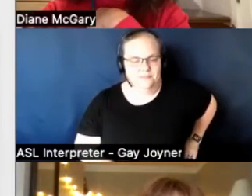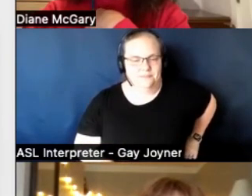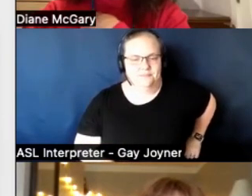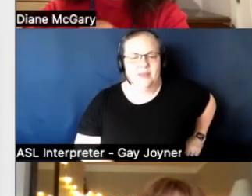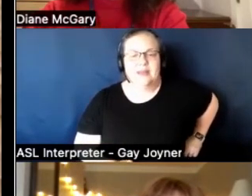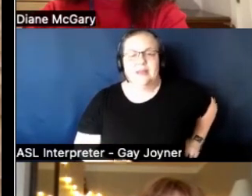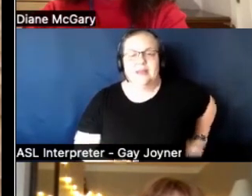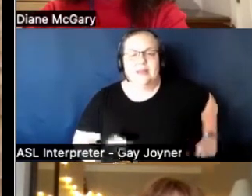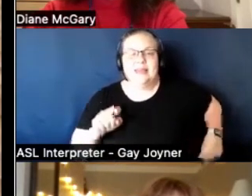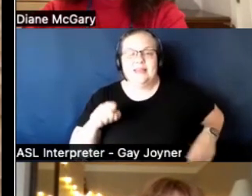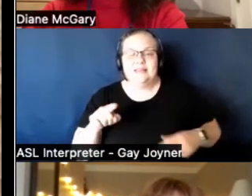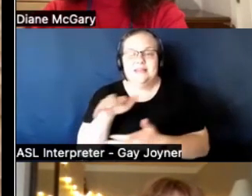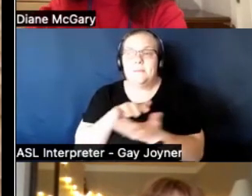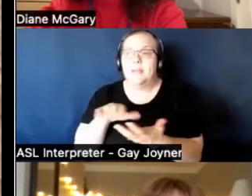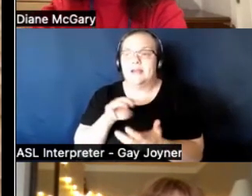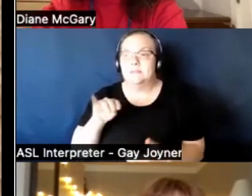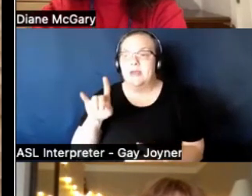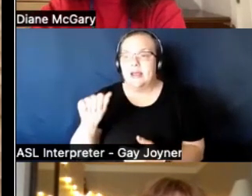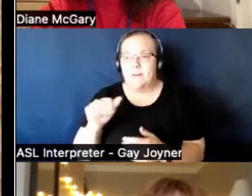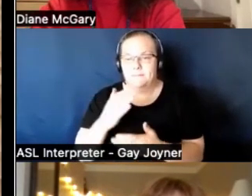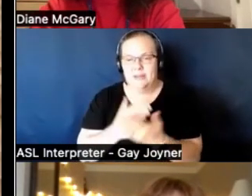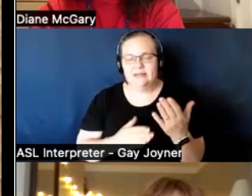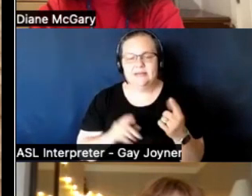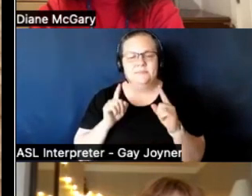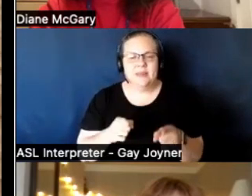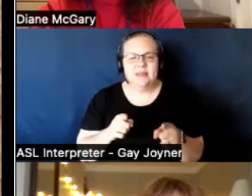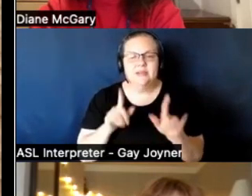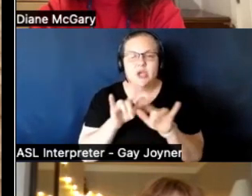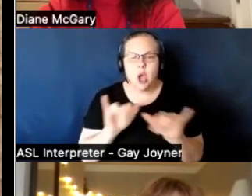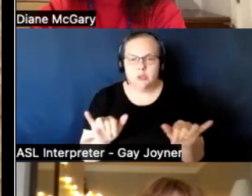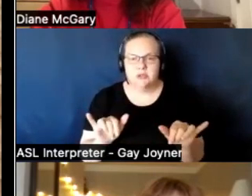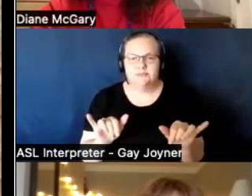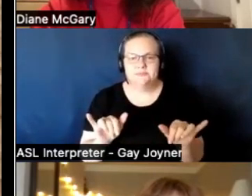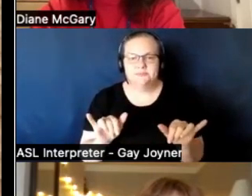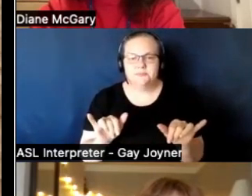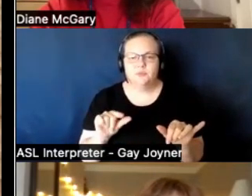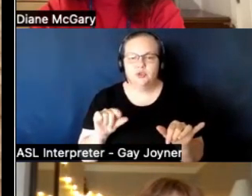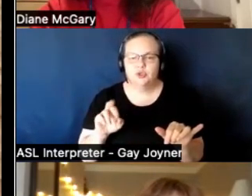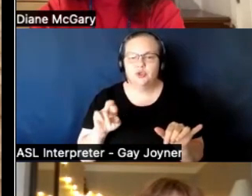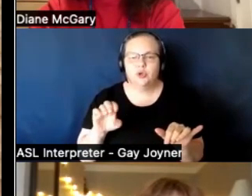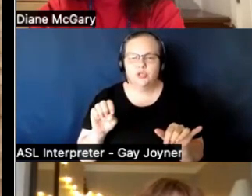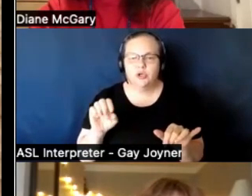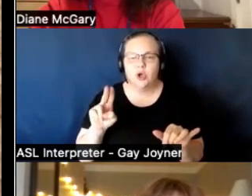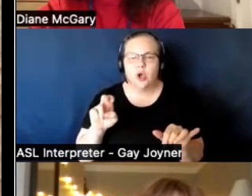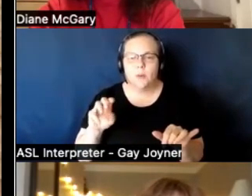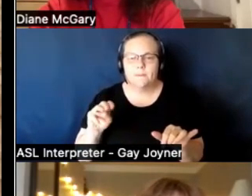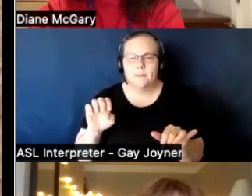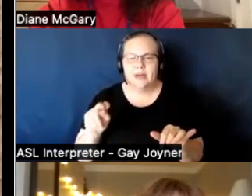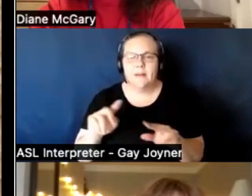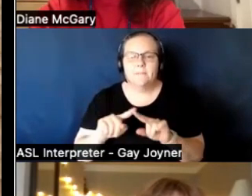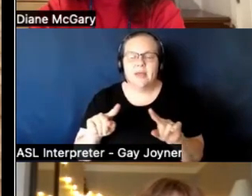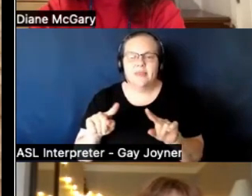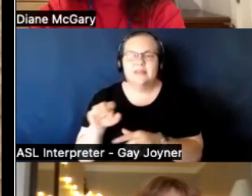And this is his mixed media piece. Yes. So this is also same George Allman, also teen category, but this one is